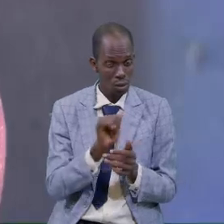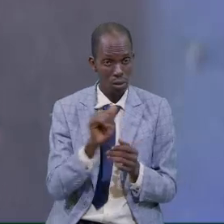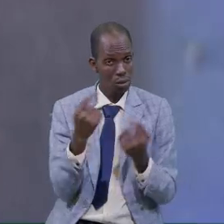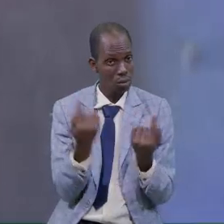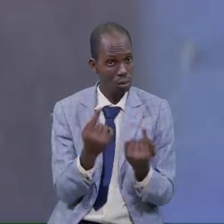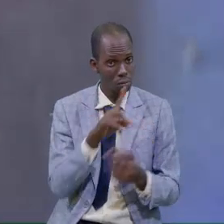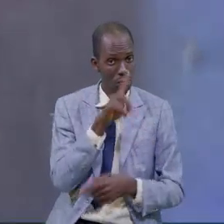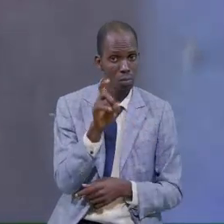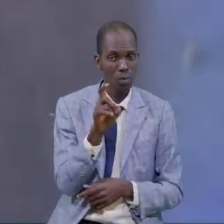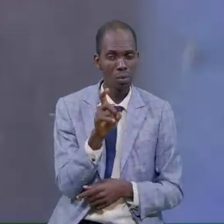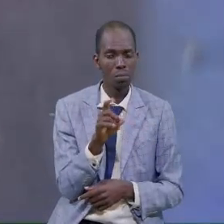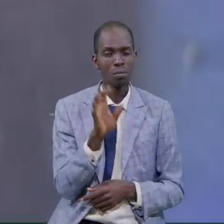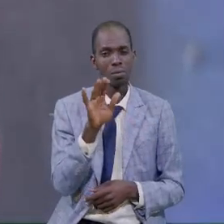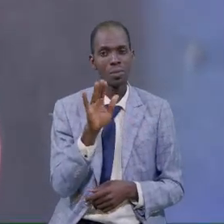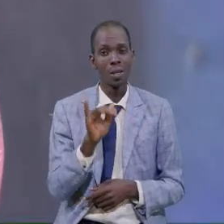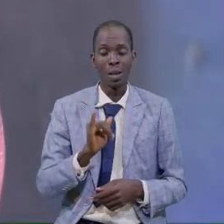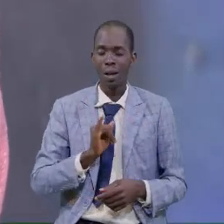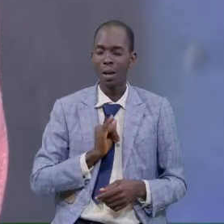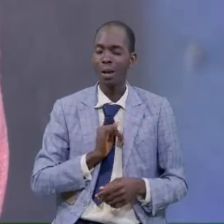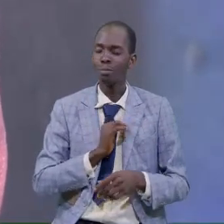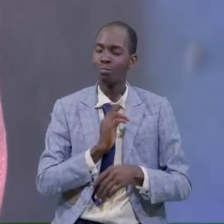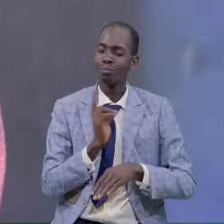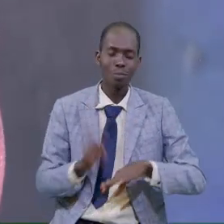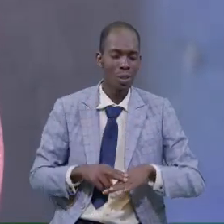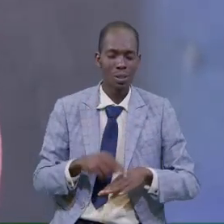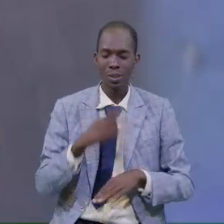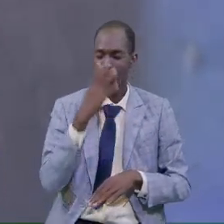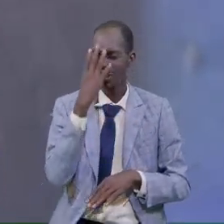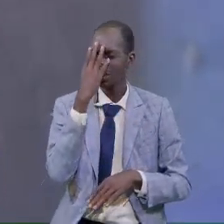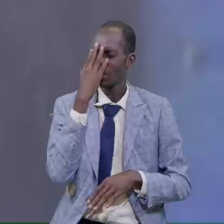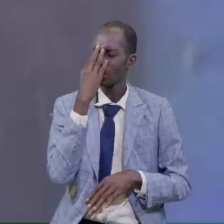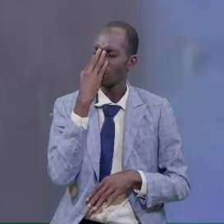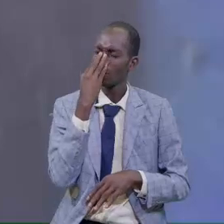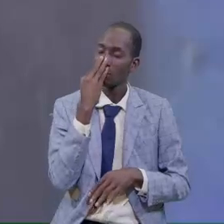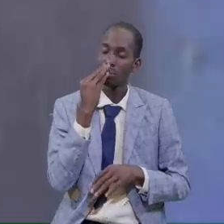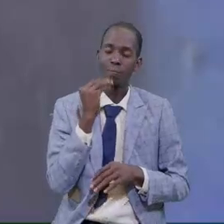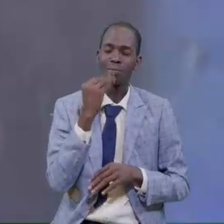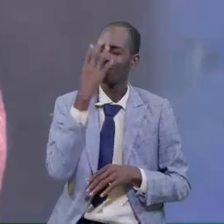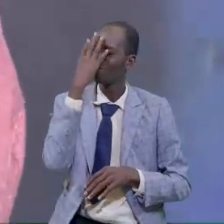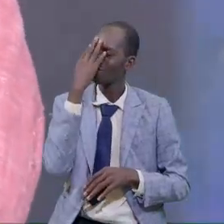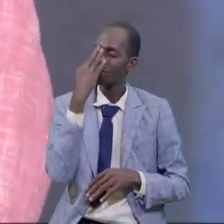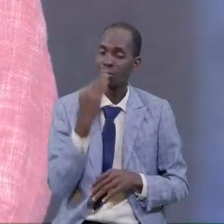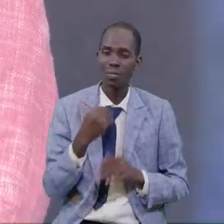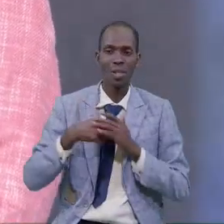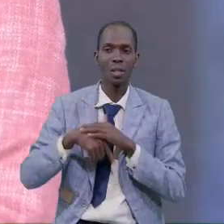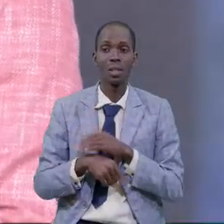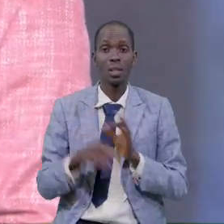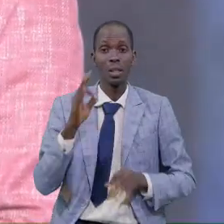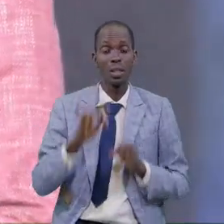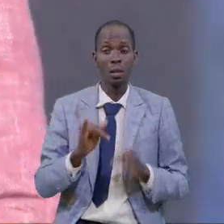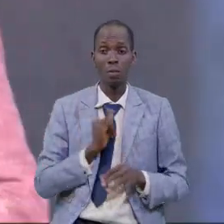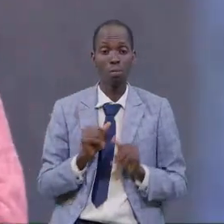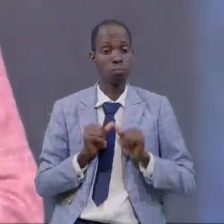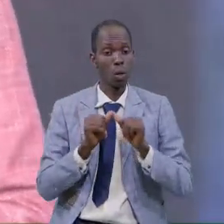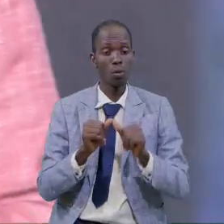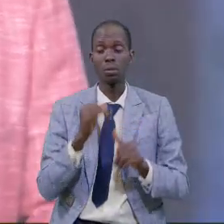to sleep and sleep and sleep. And if I continue sleeping like that,